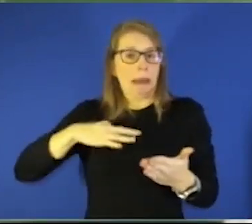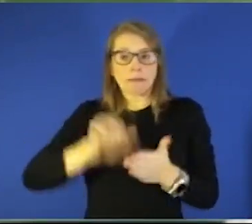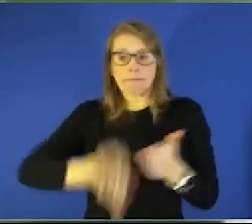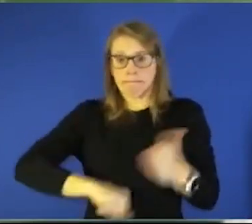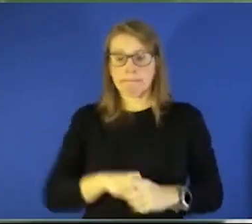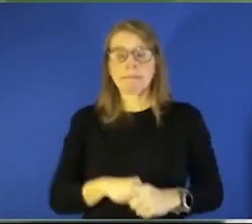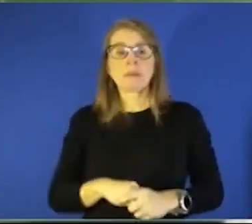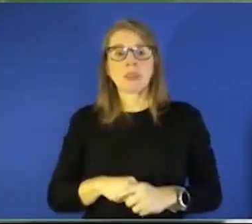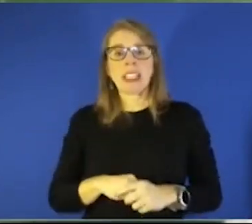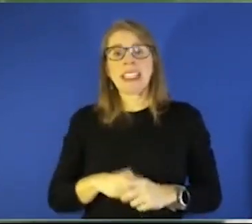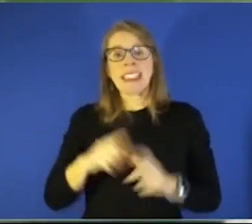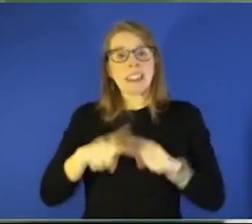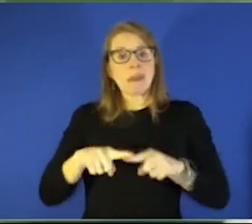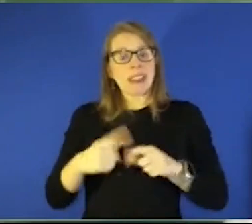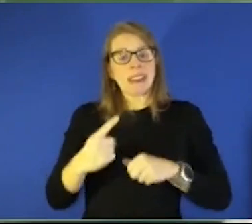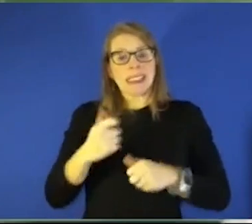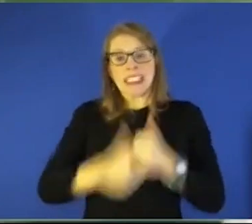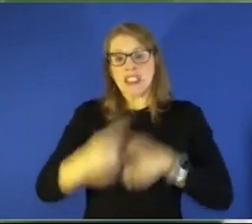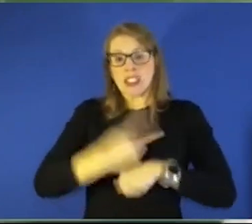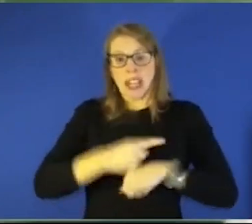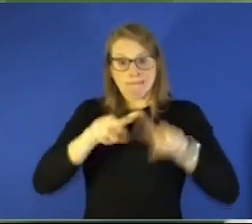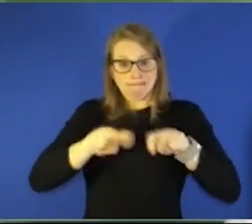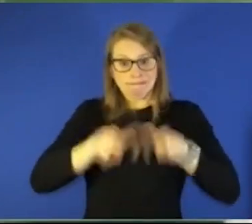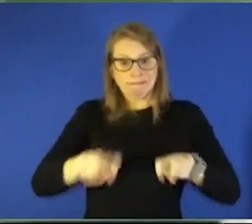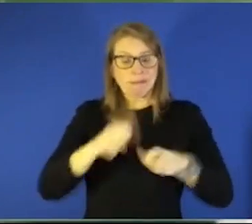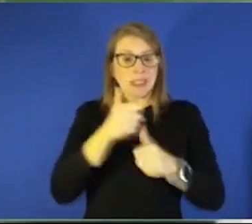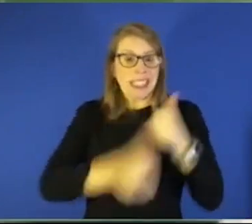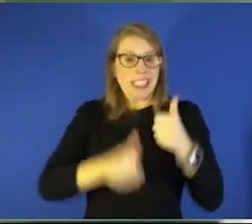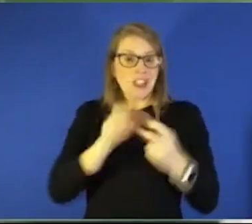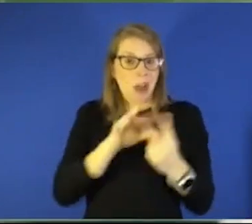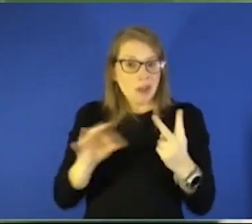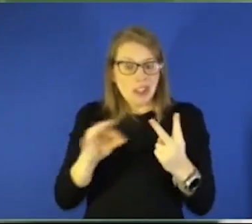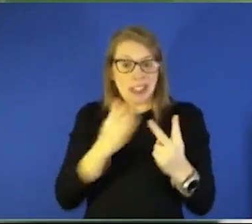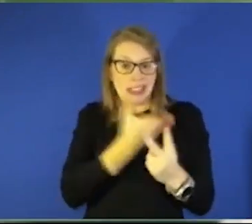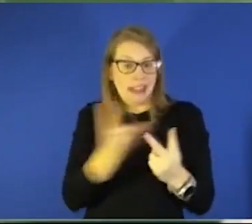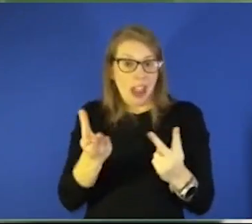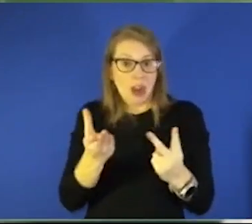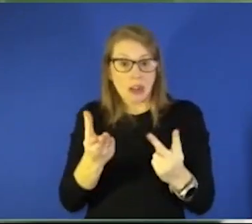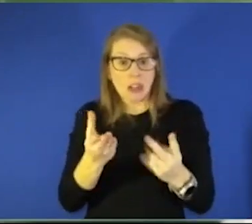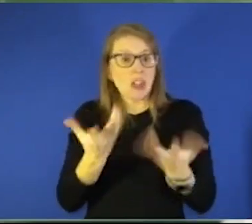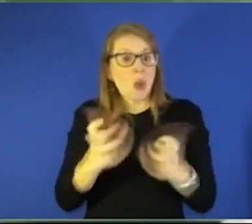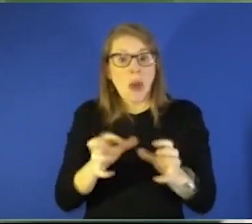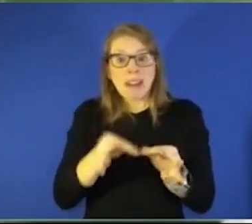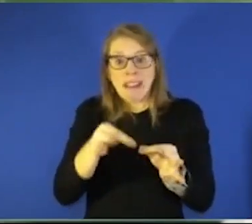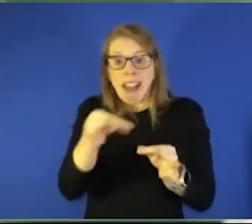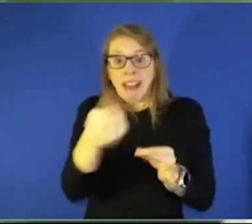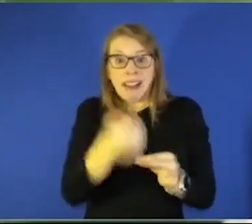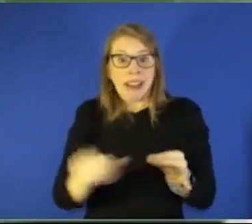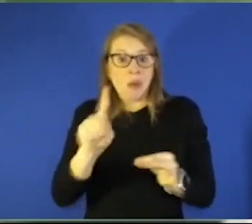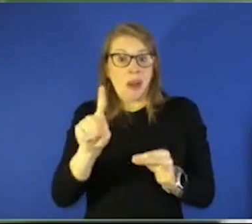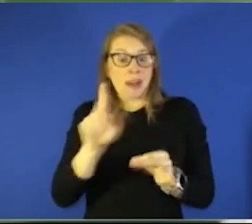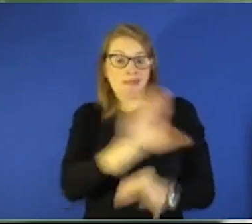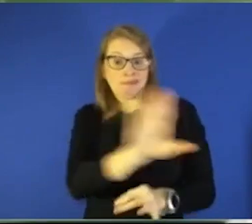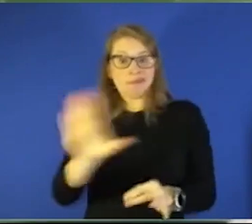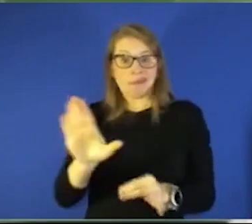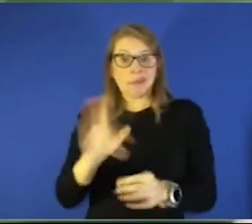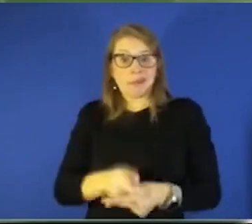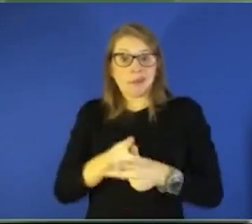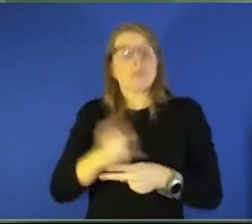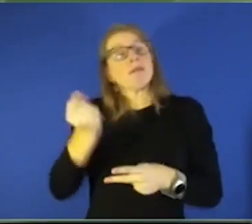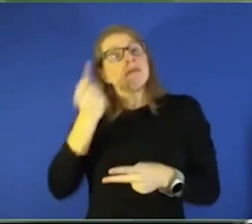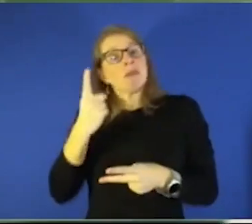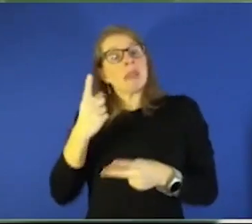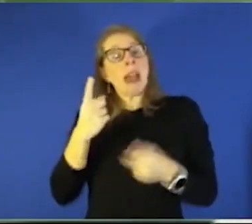thing. We continue to look at it. All options are on the table. We don't want to delay anybody's care. We know what happens when we delay the